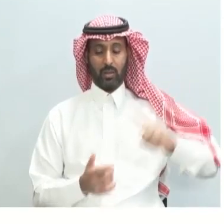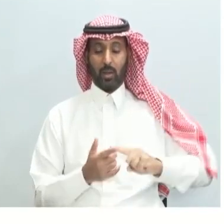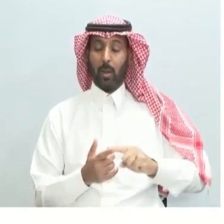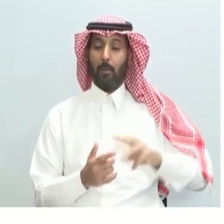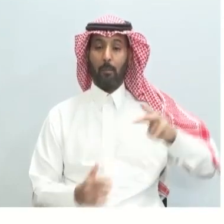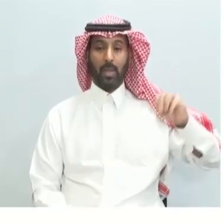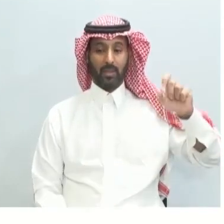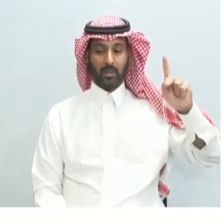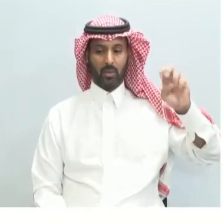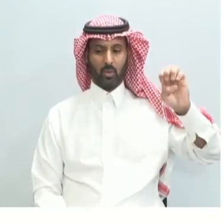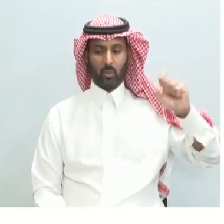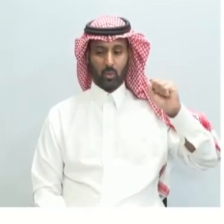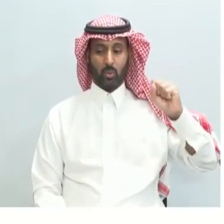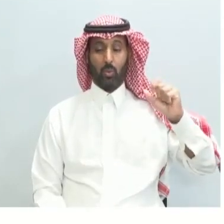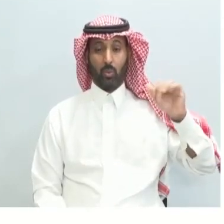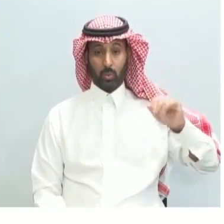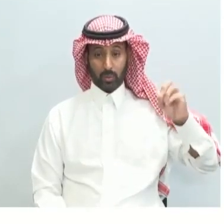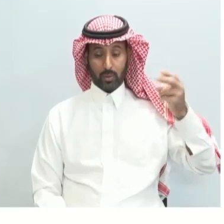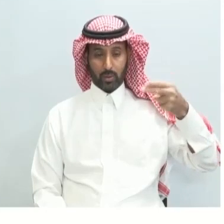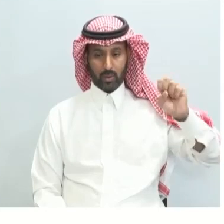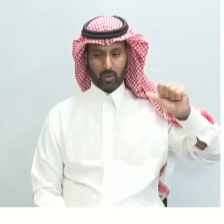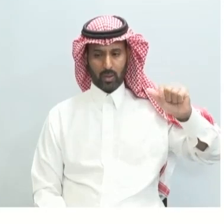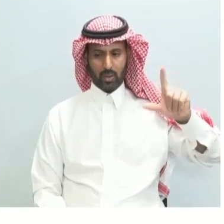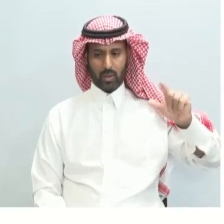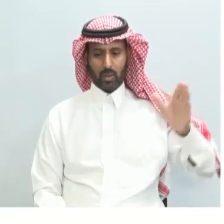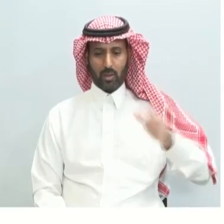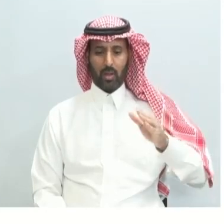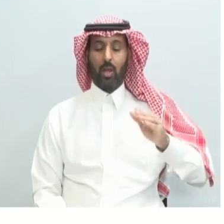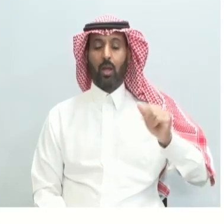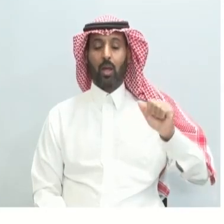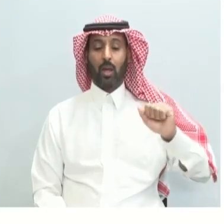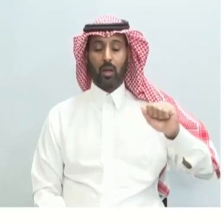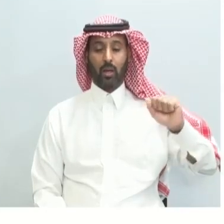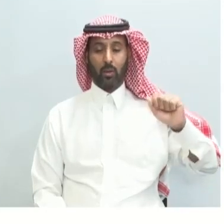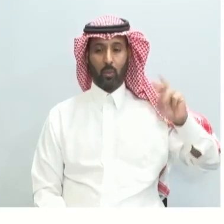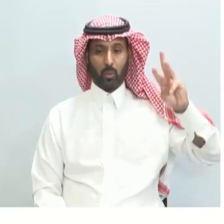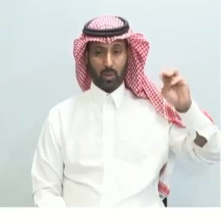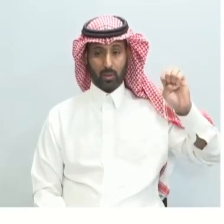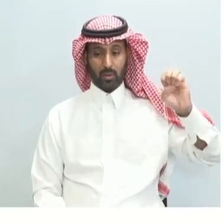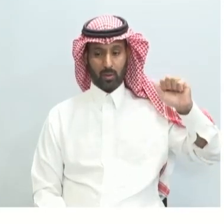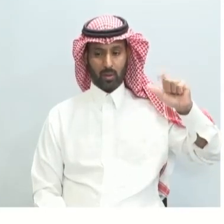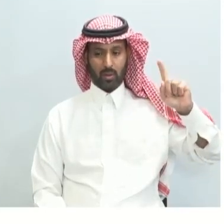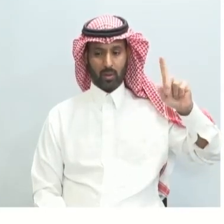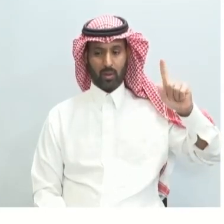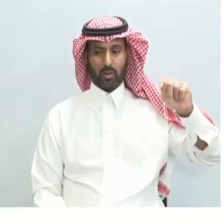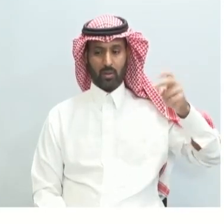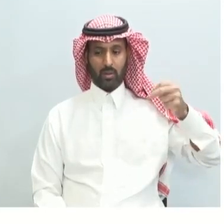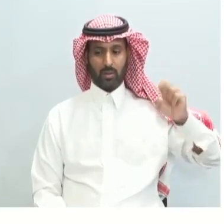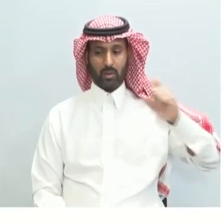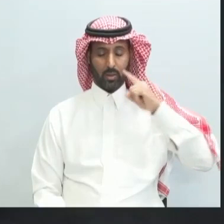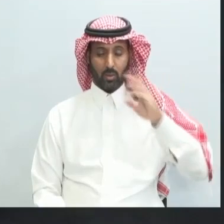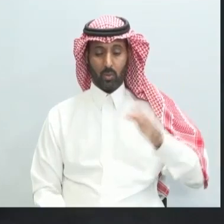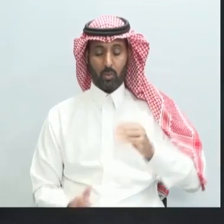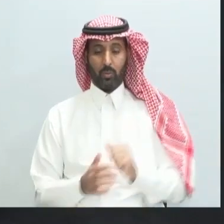healthy, wealthy, and wise. So here I'm going to